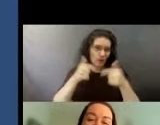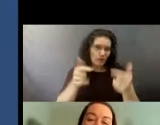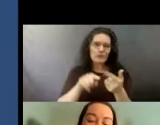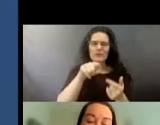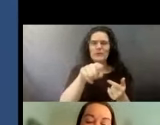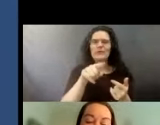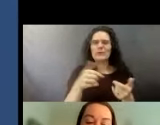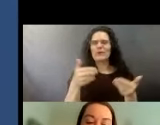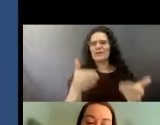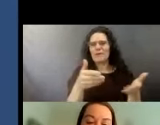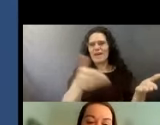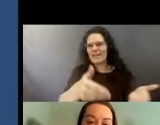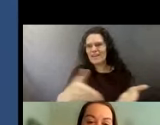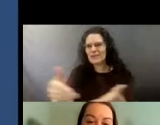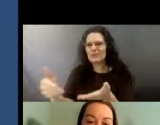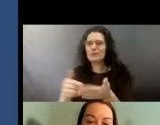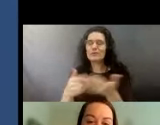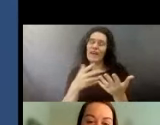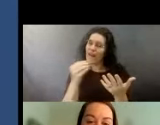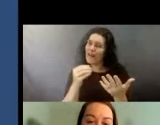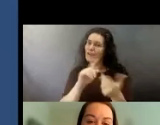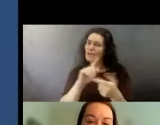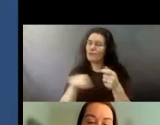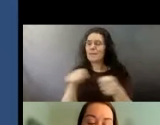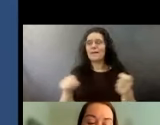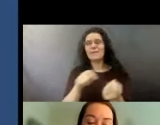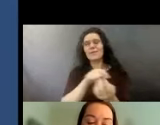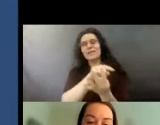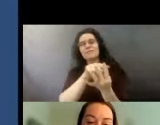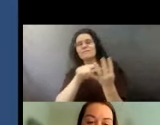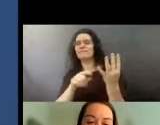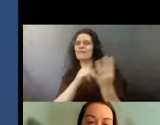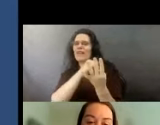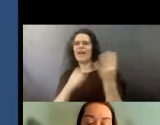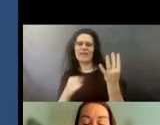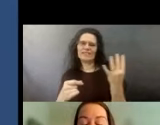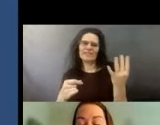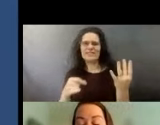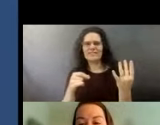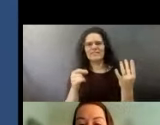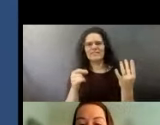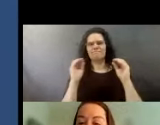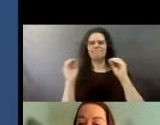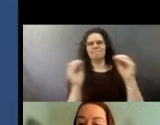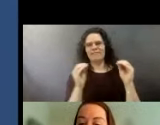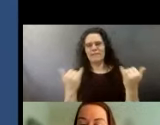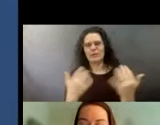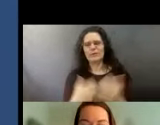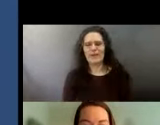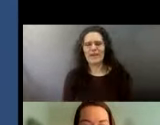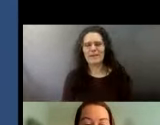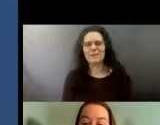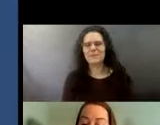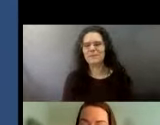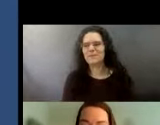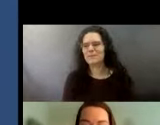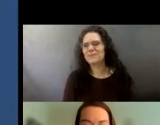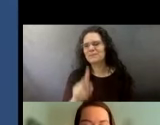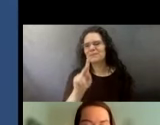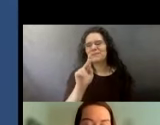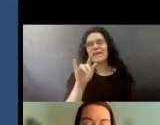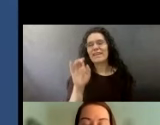helping us to wrap up an awesome webinar series. And I thank you again. Thanks, Bethany. I appreciate that, both